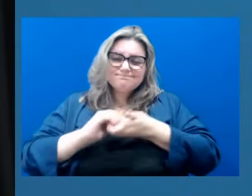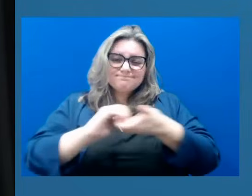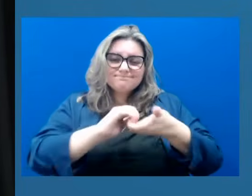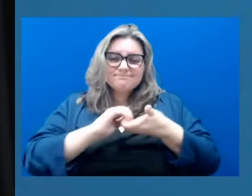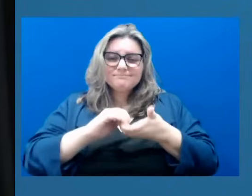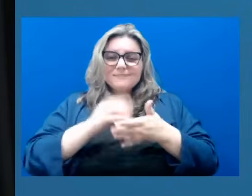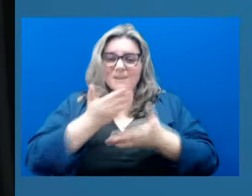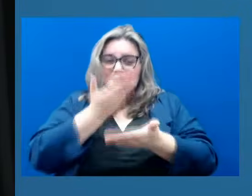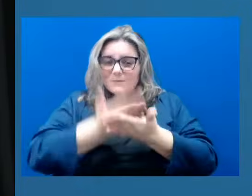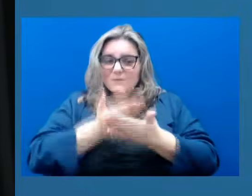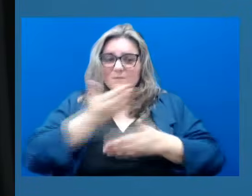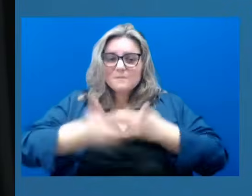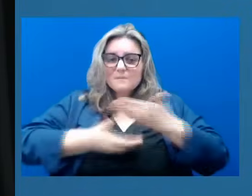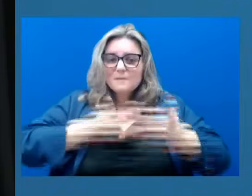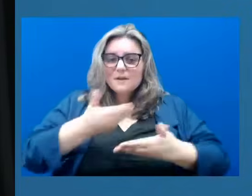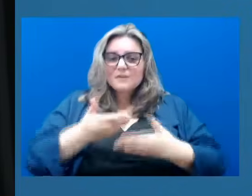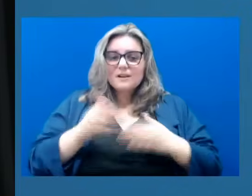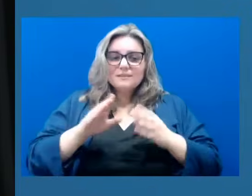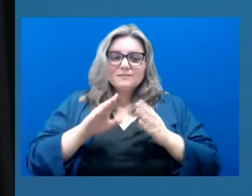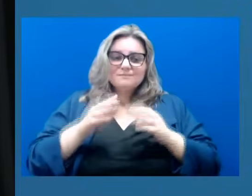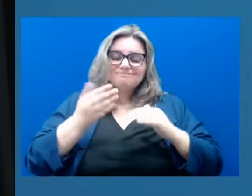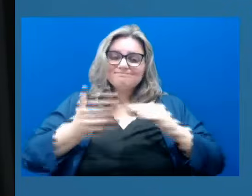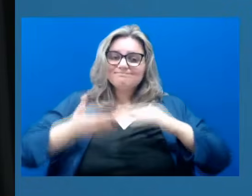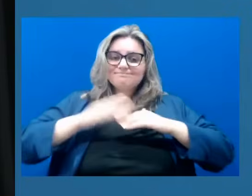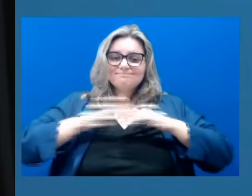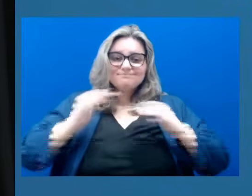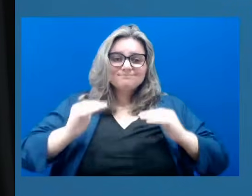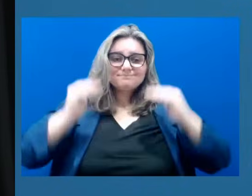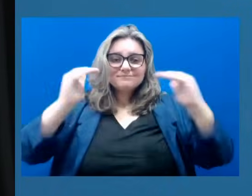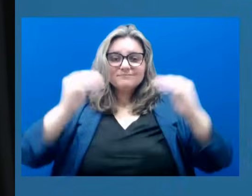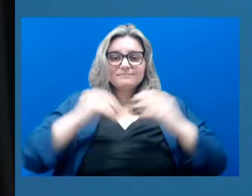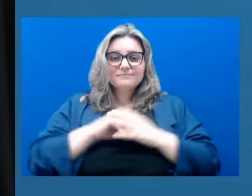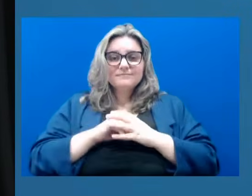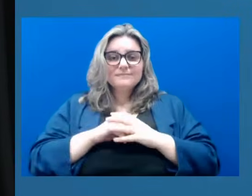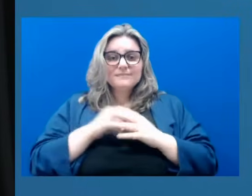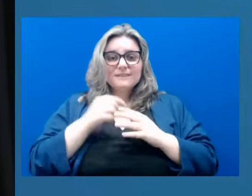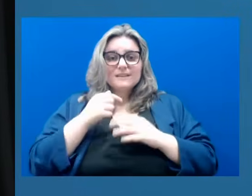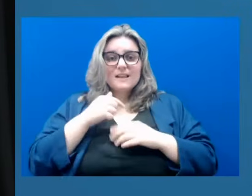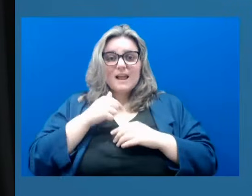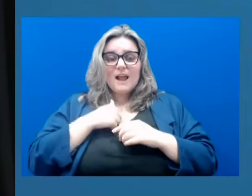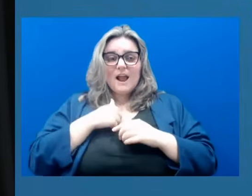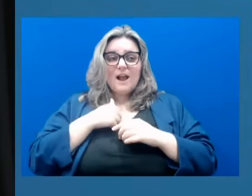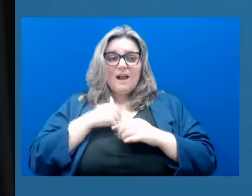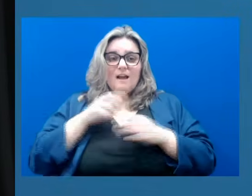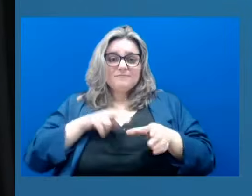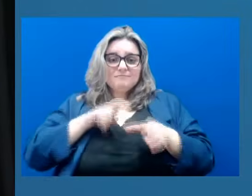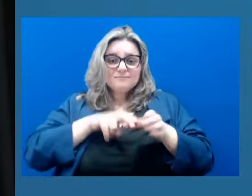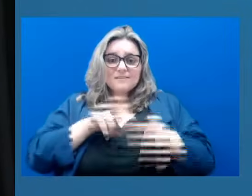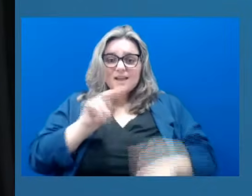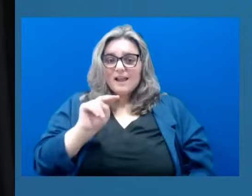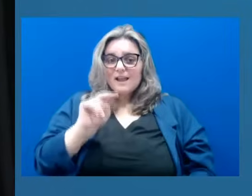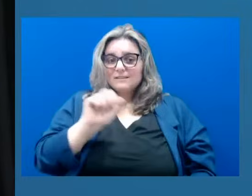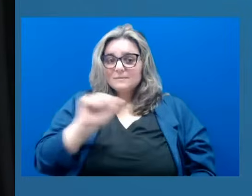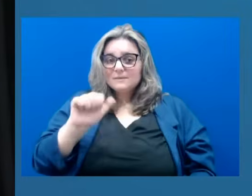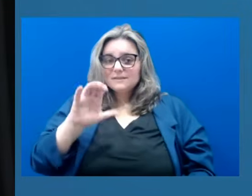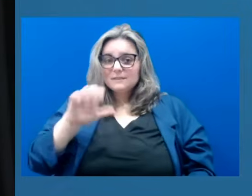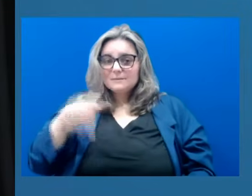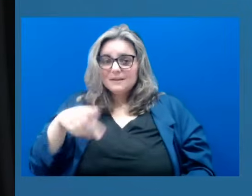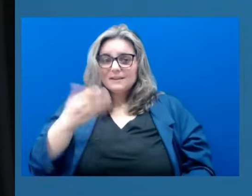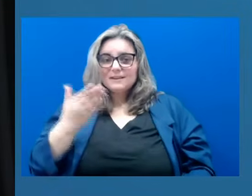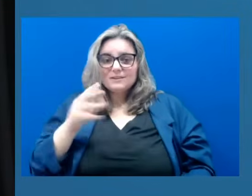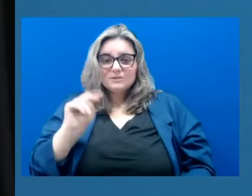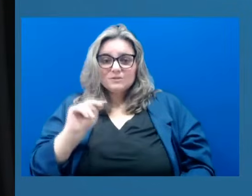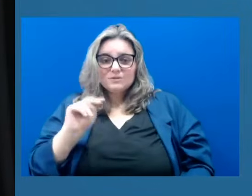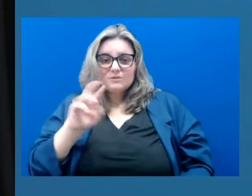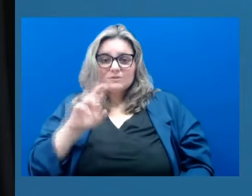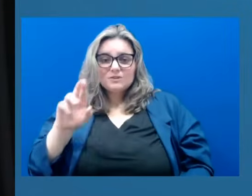advancement. And that makes me feel good. When I get on the NAACP New Rochelle call once a month, and Aisha is running that, when I